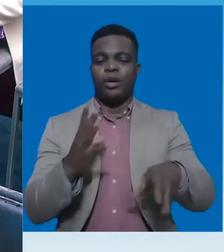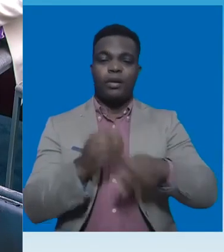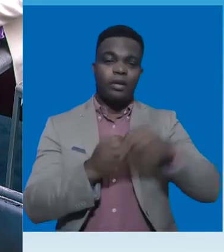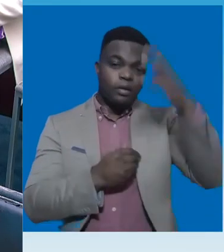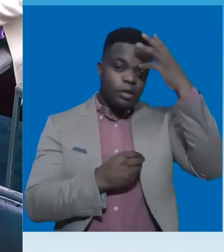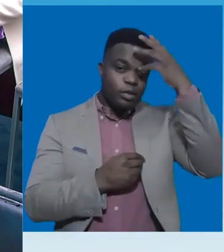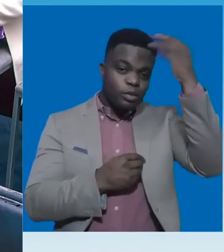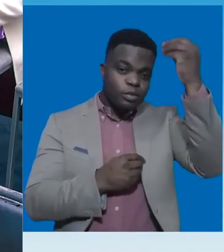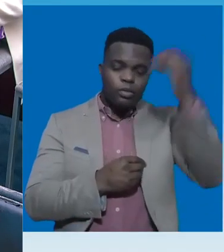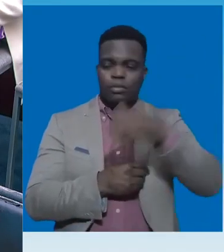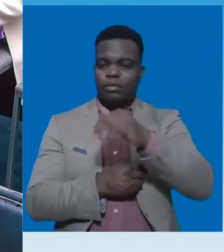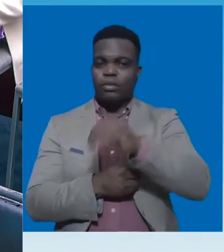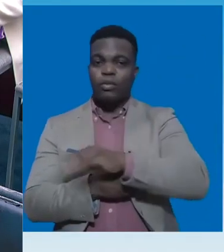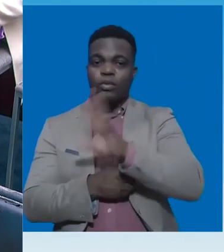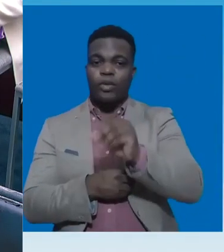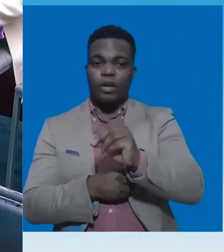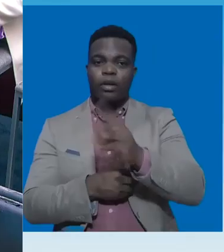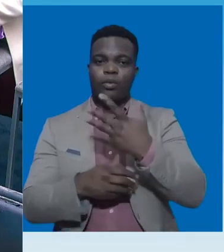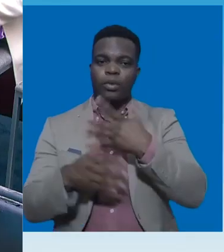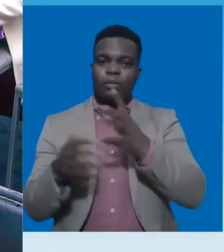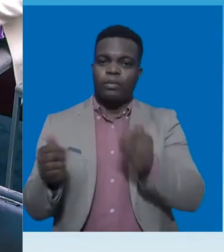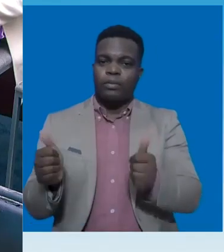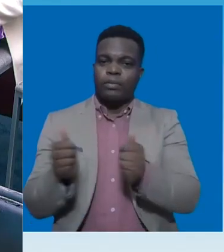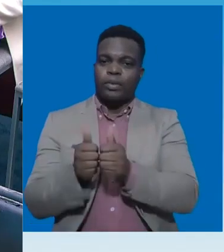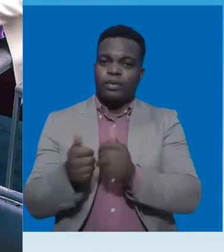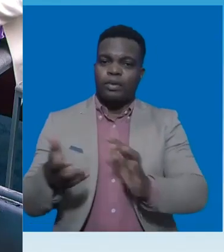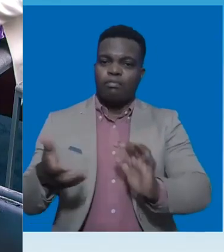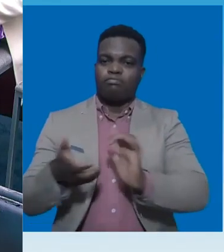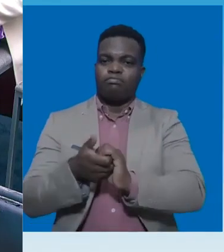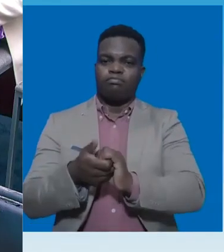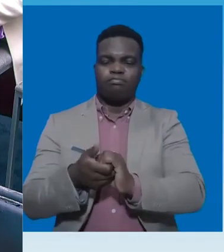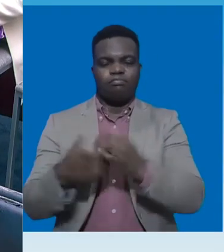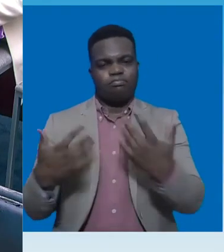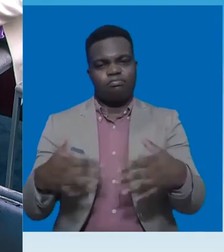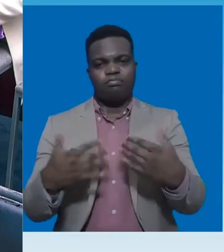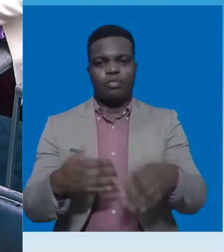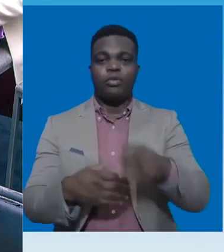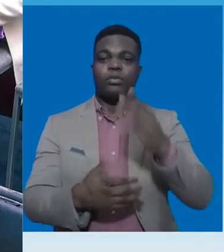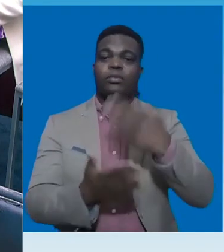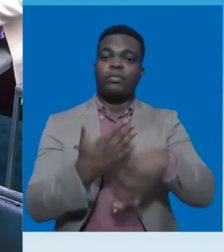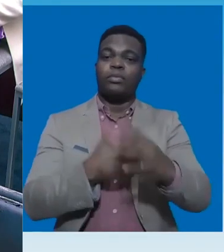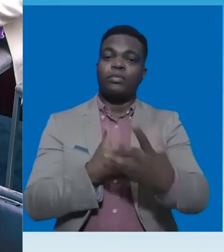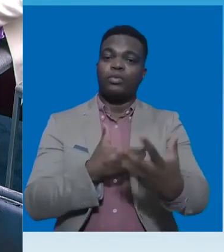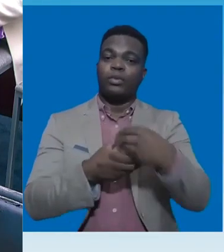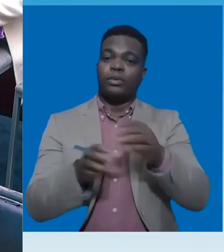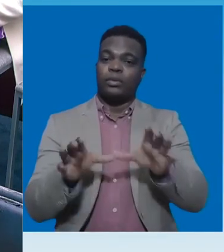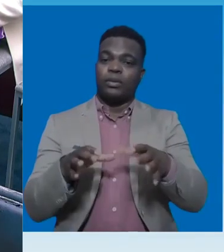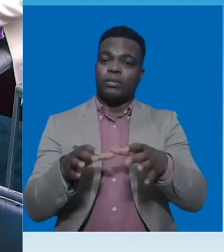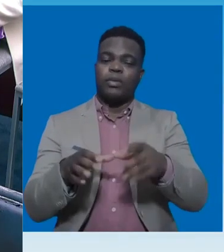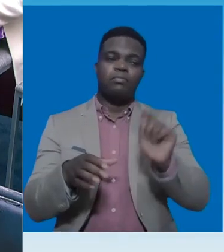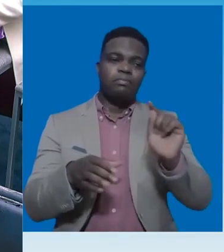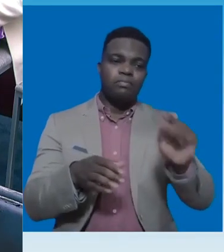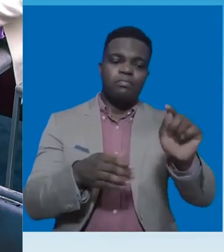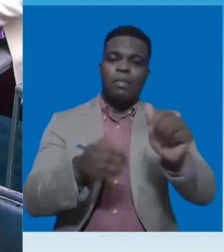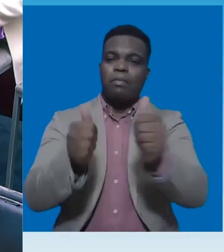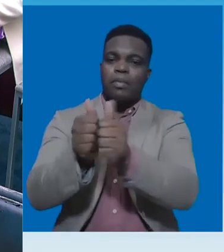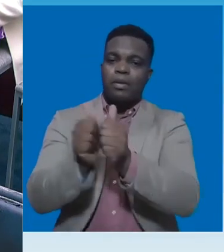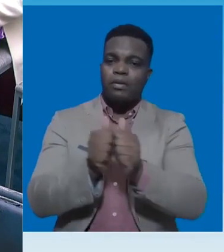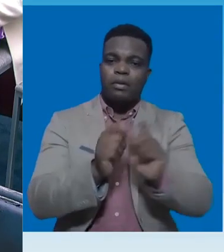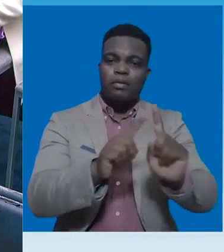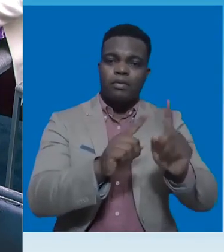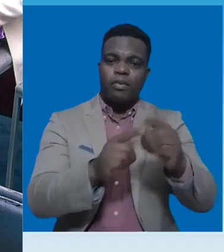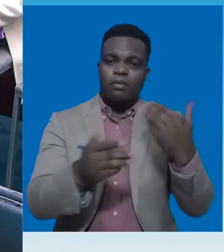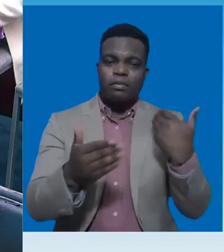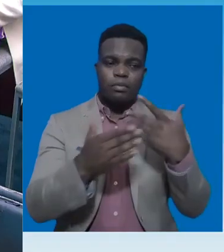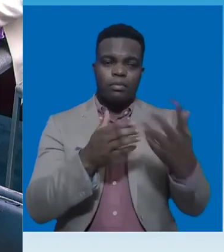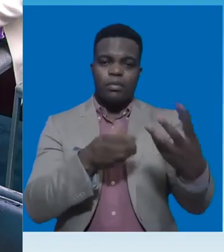Team, and all partners involved for their leadership in launching UNDIS 2.0. Today is an opportunity not only to